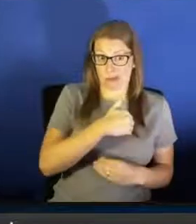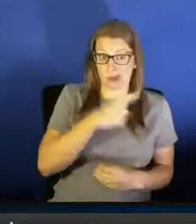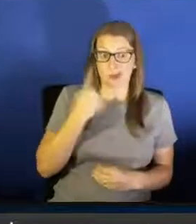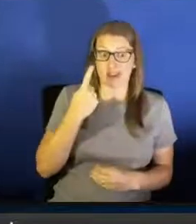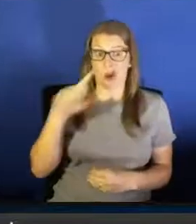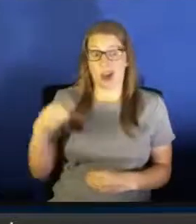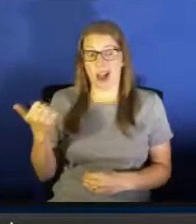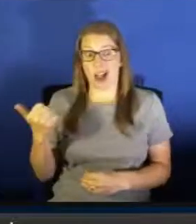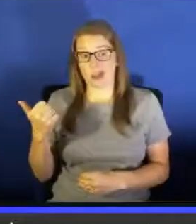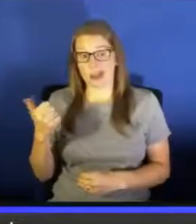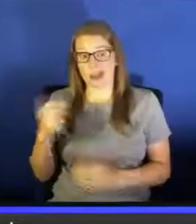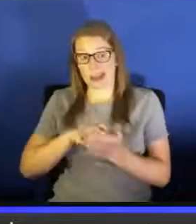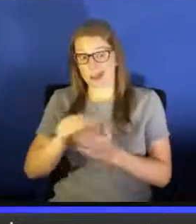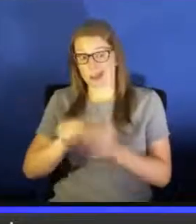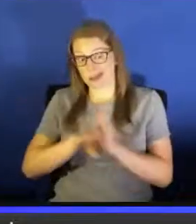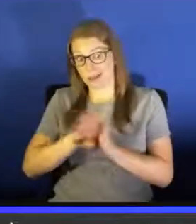chime in.